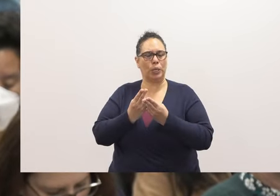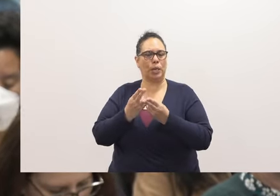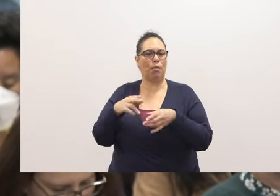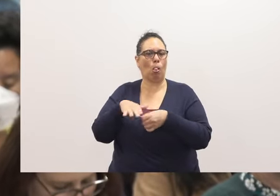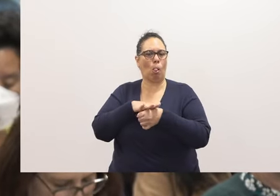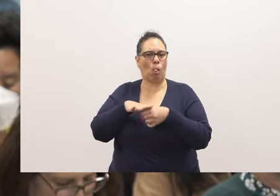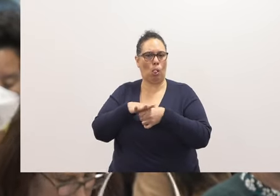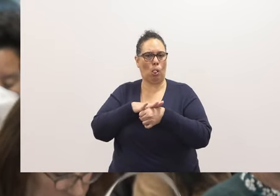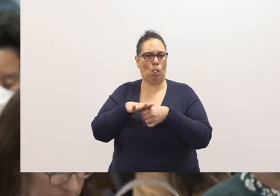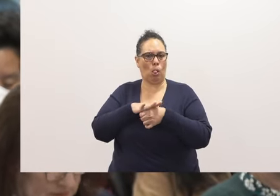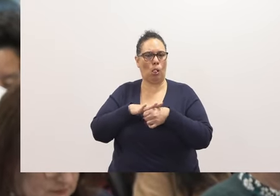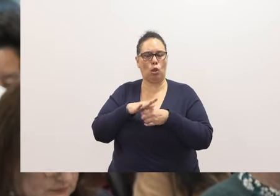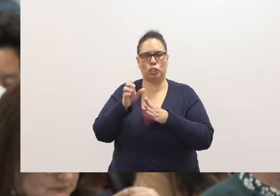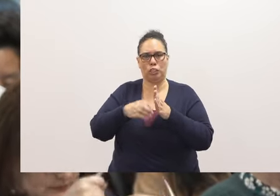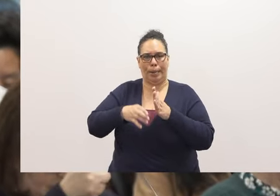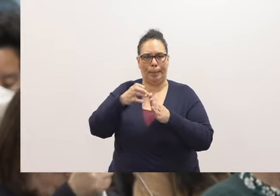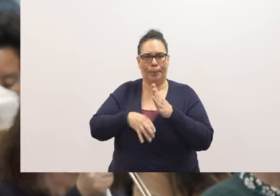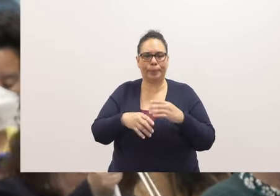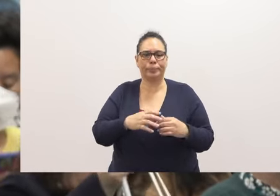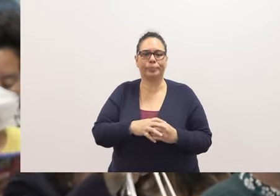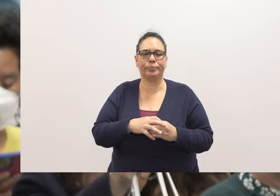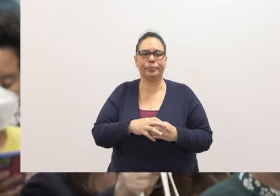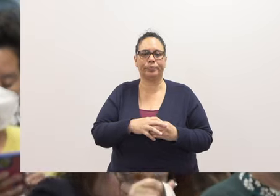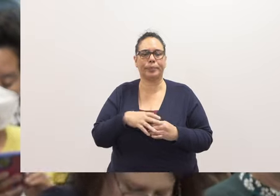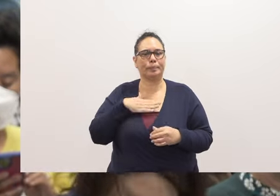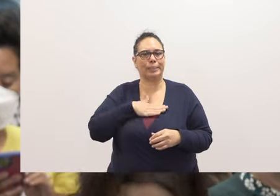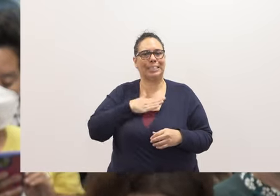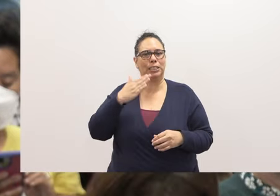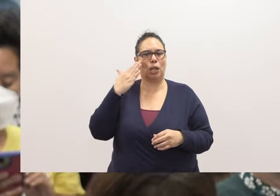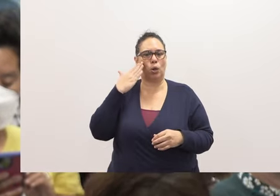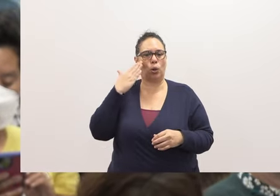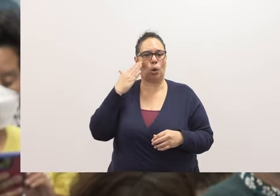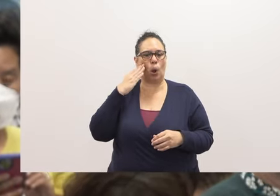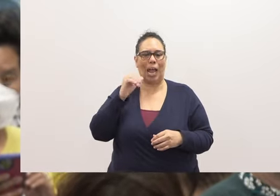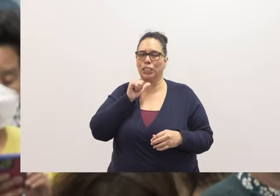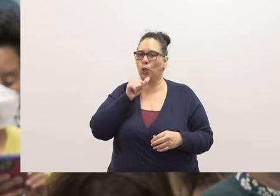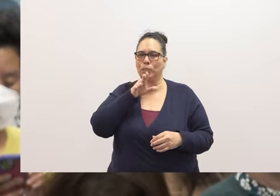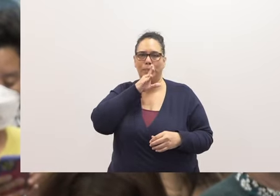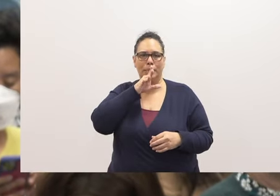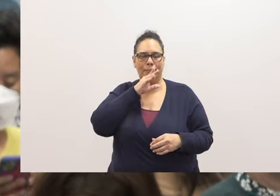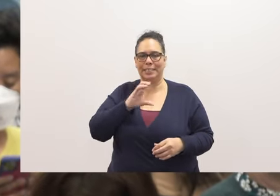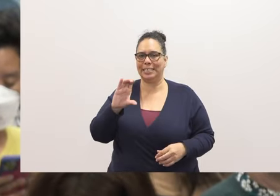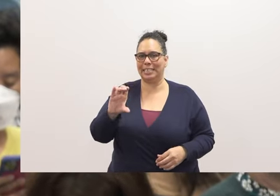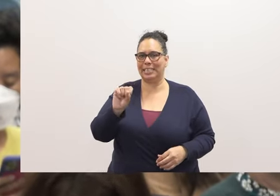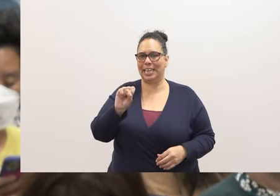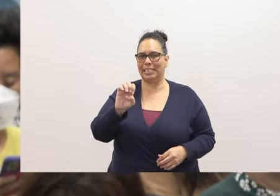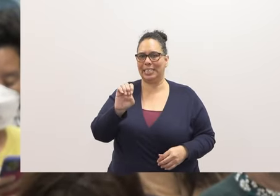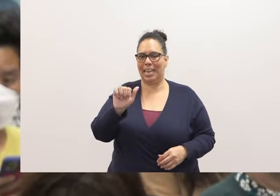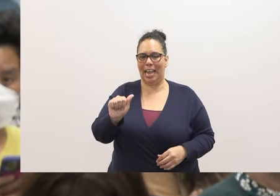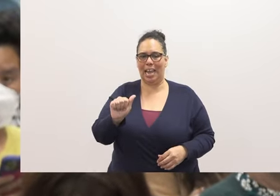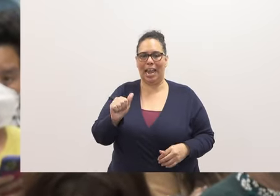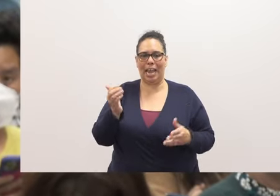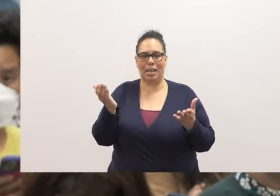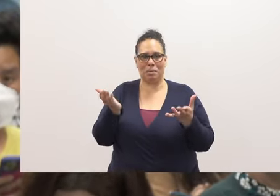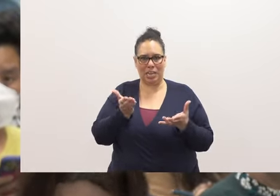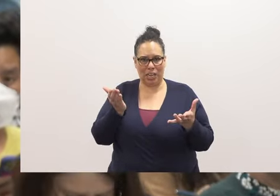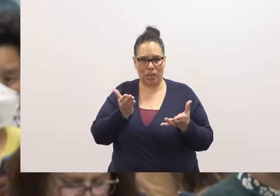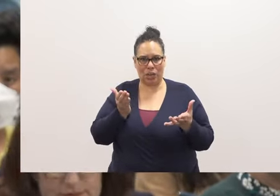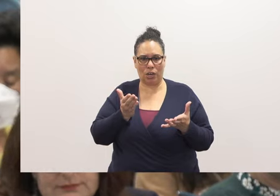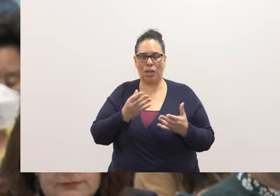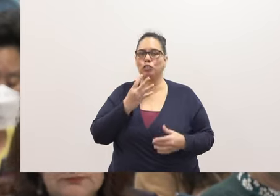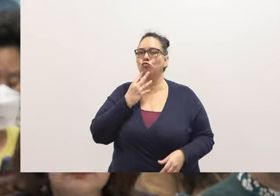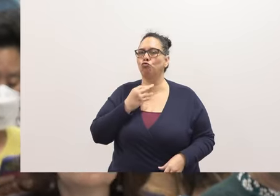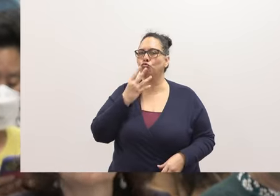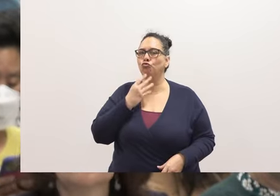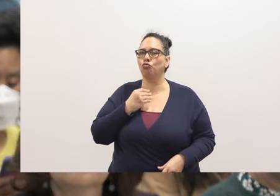Association local chapter. Please note, I do not speak for CSEA. I'm here as a Jewish